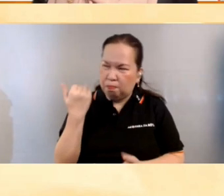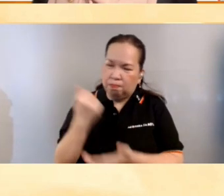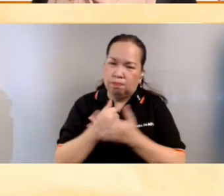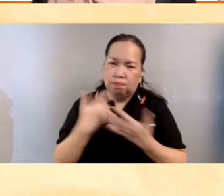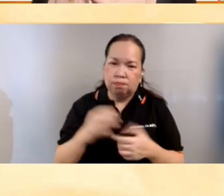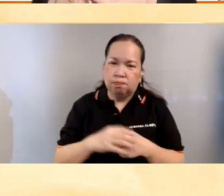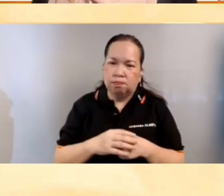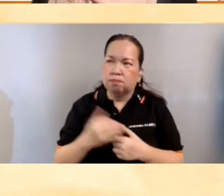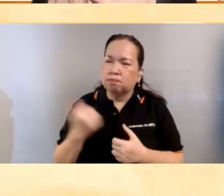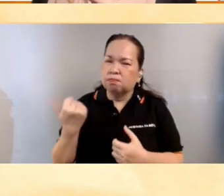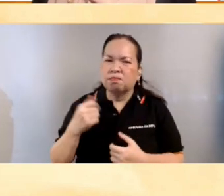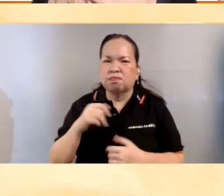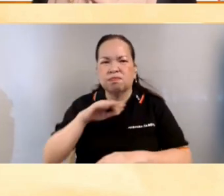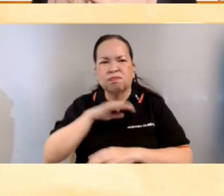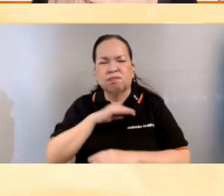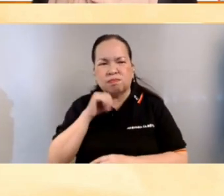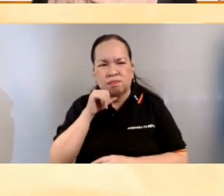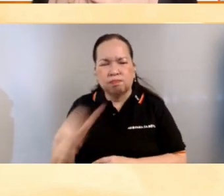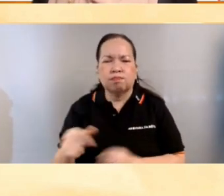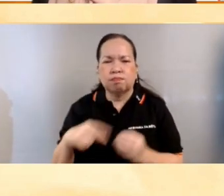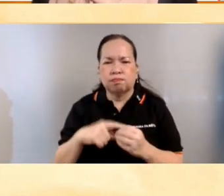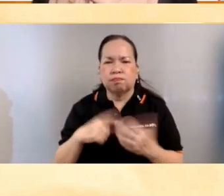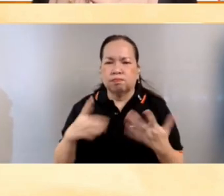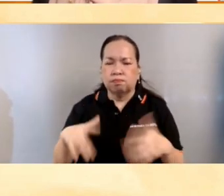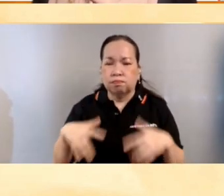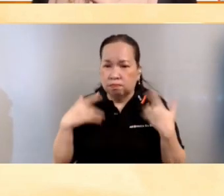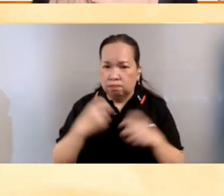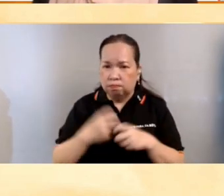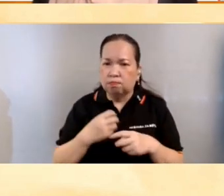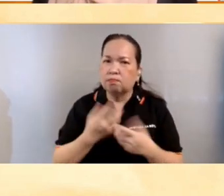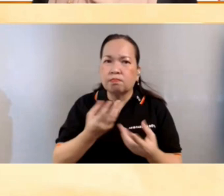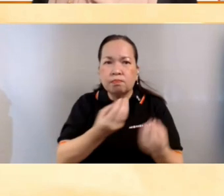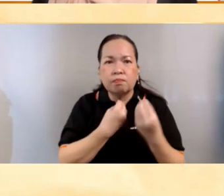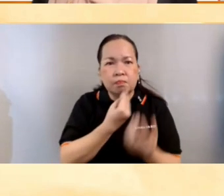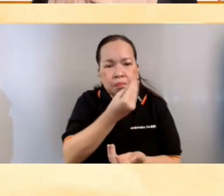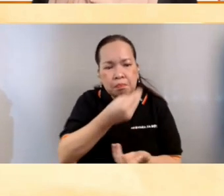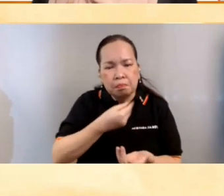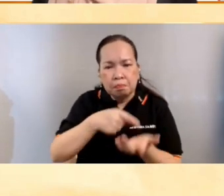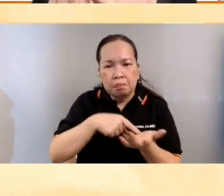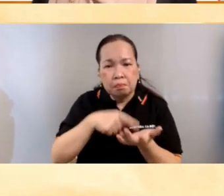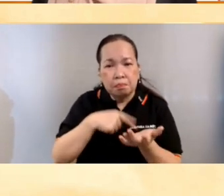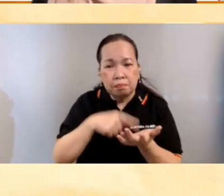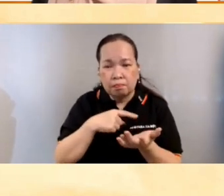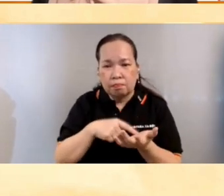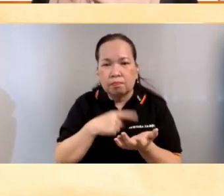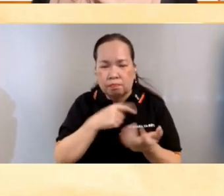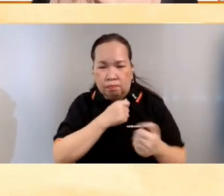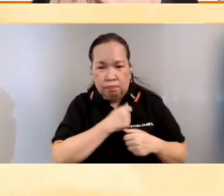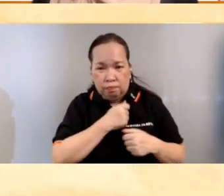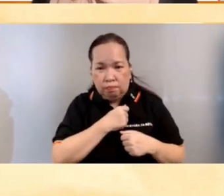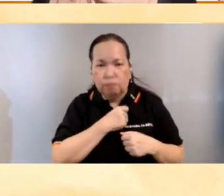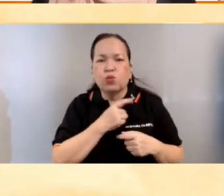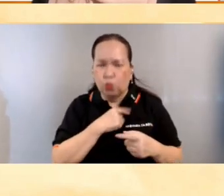mostly dissatisfied of their living conditions and are lured by the alternative income that armed groups would usually offer. Now, there are